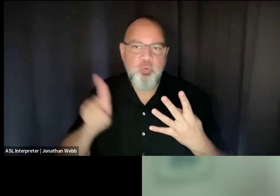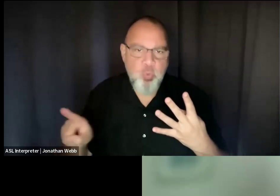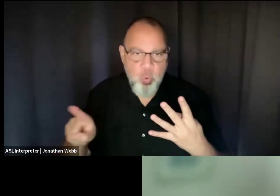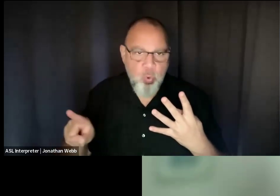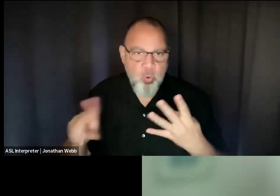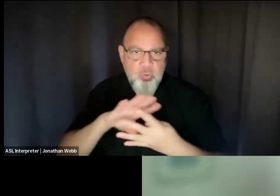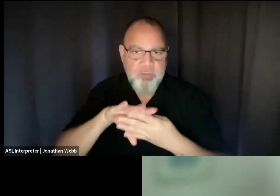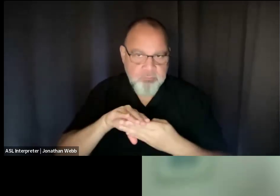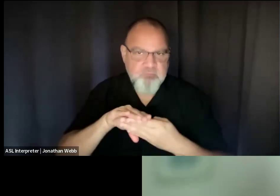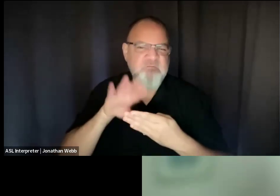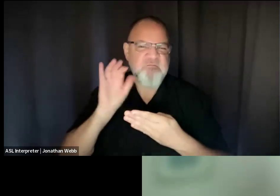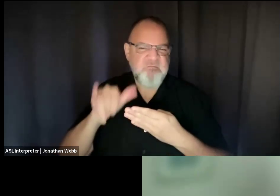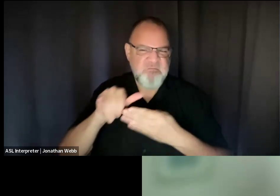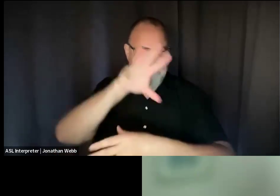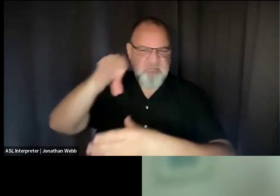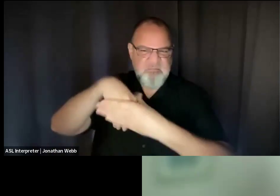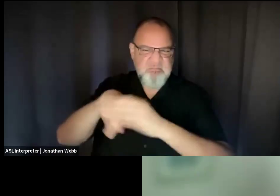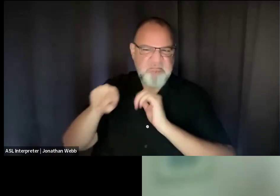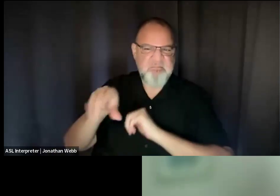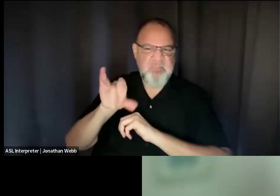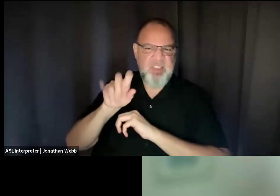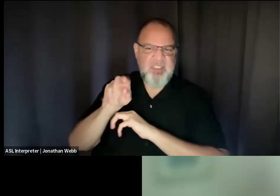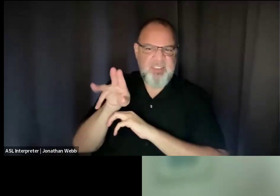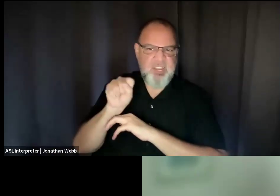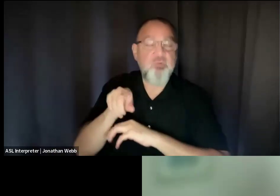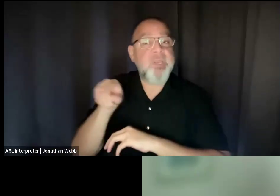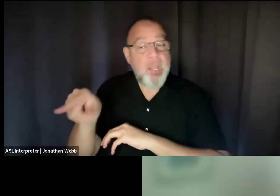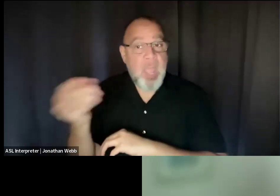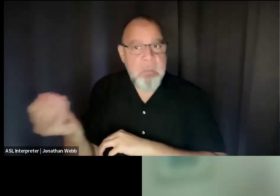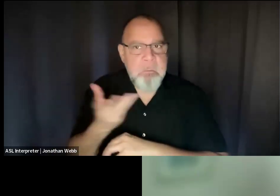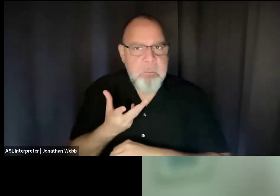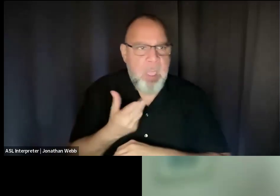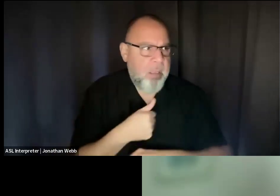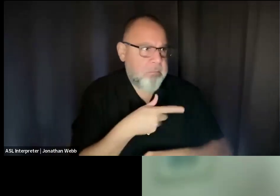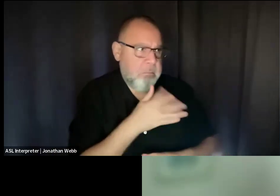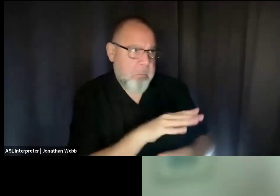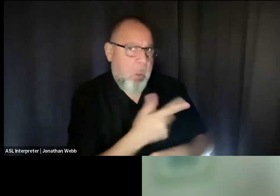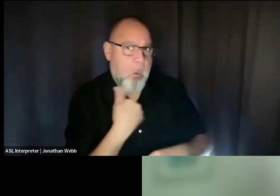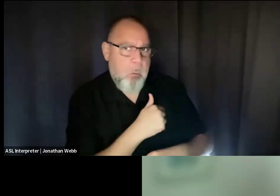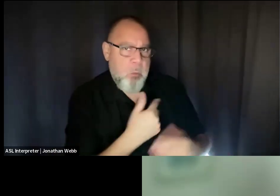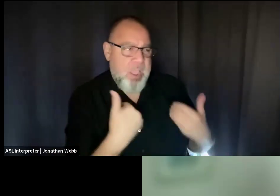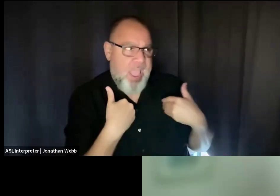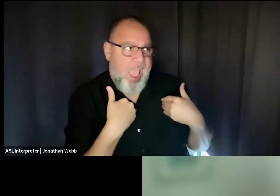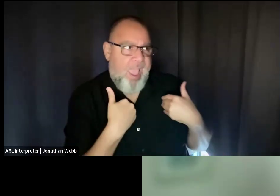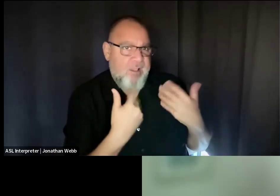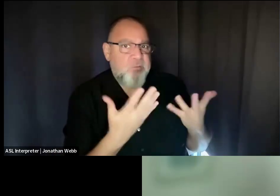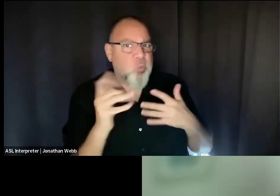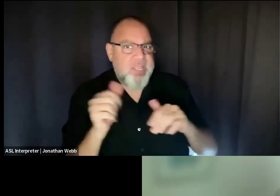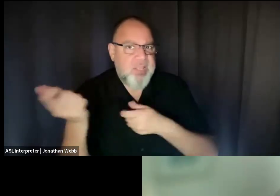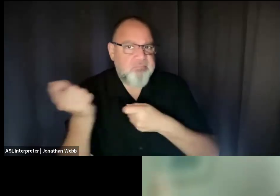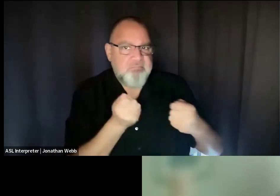have some, funds available to bring on these fellows through Citrus across the 4 campuses that